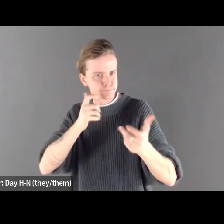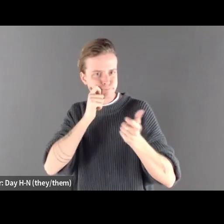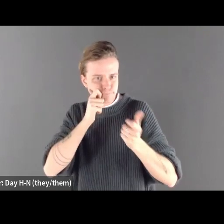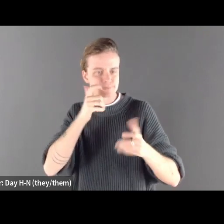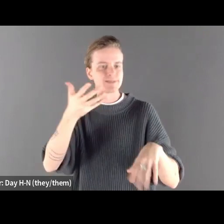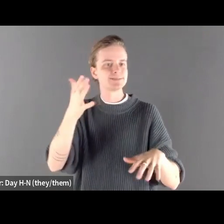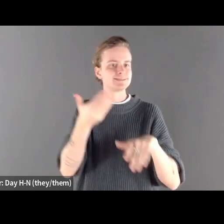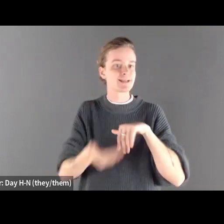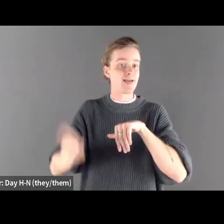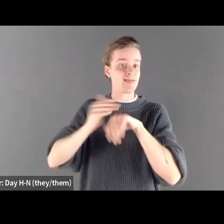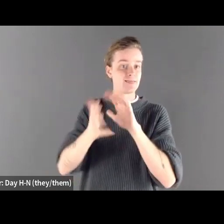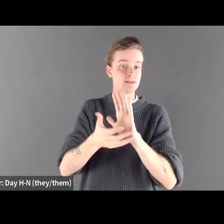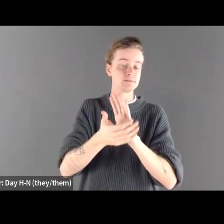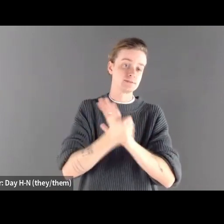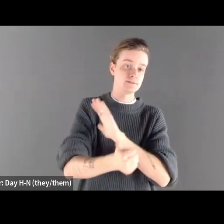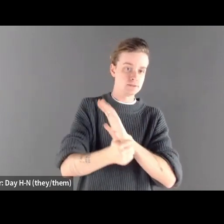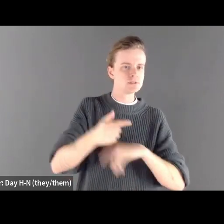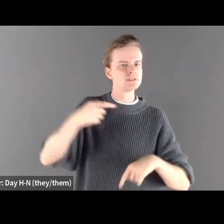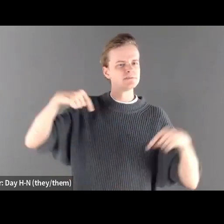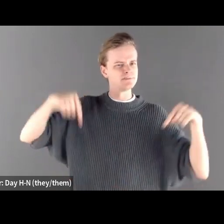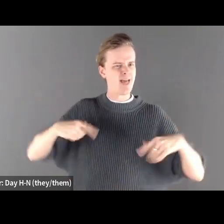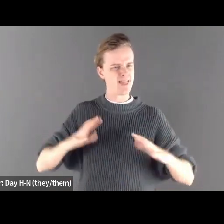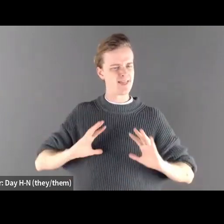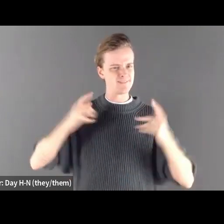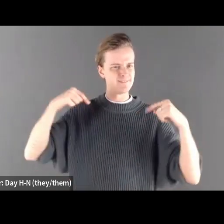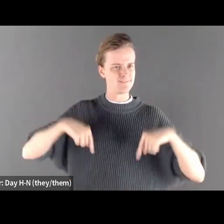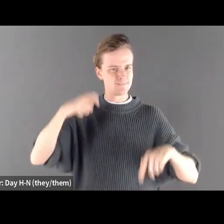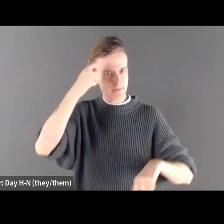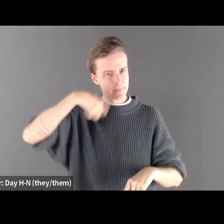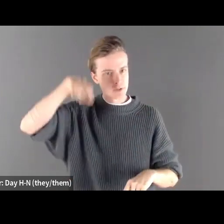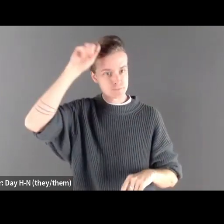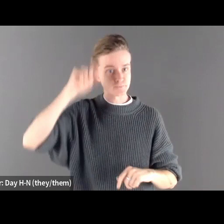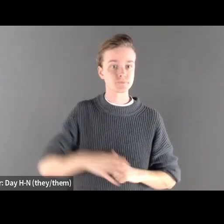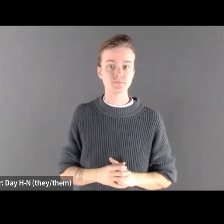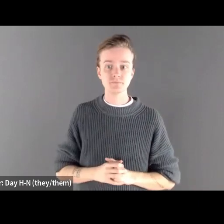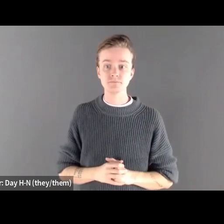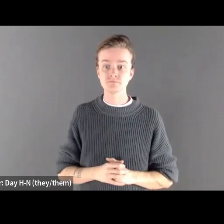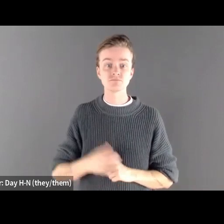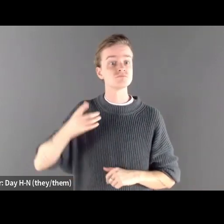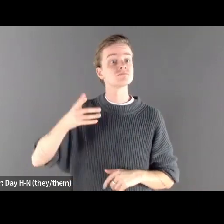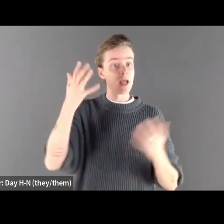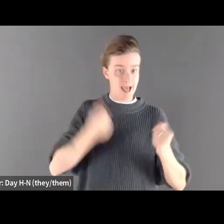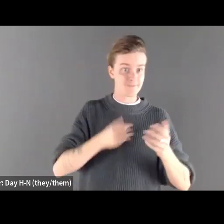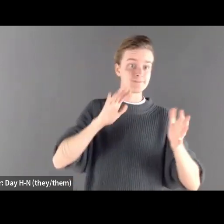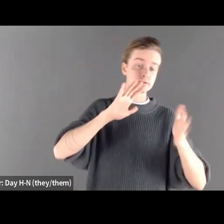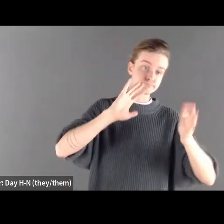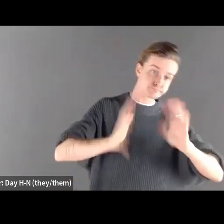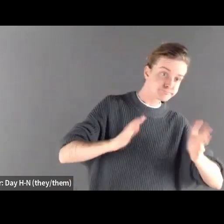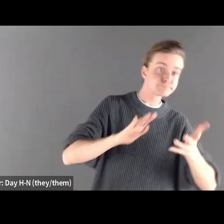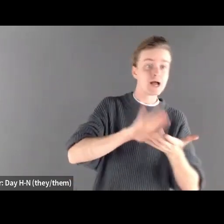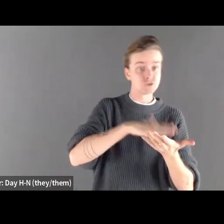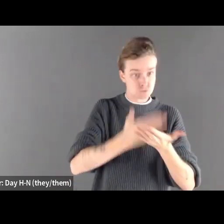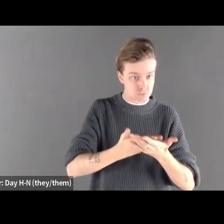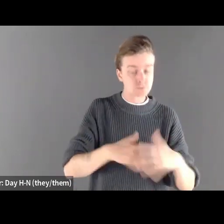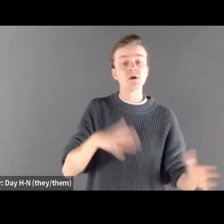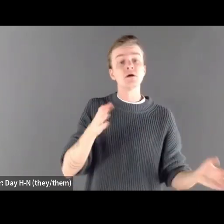dialogue today, all of us appearing on camera will be giving a short description of ourselves for those participating who